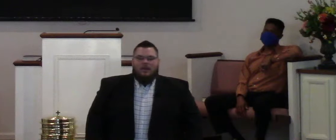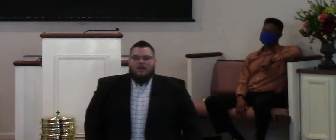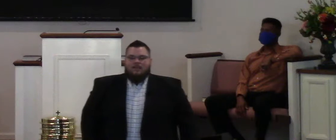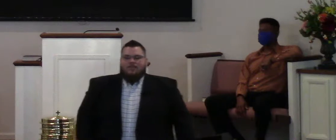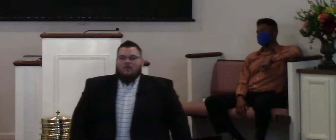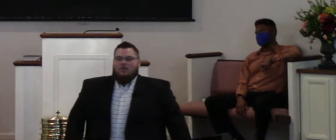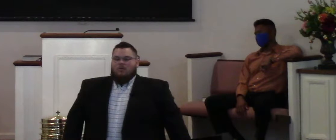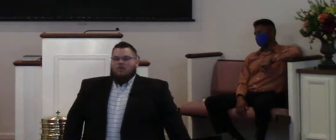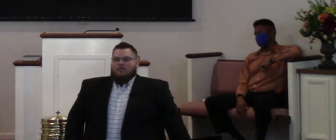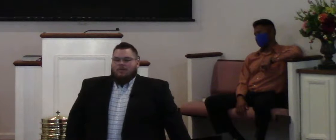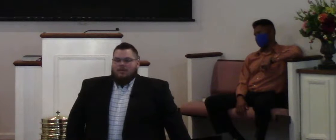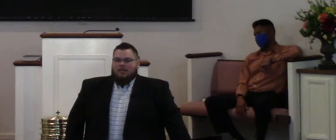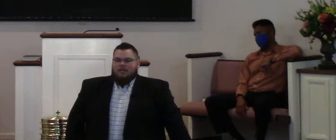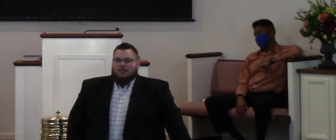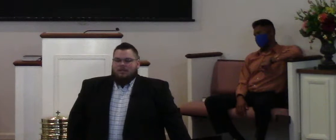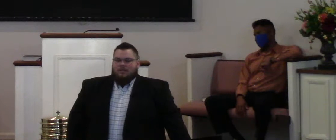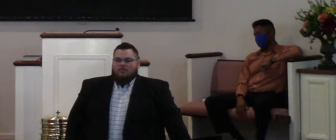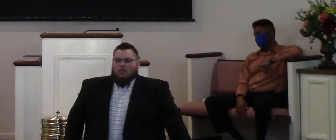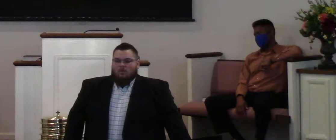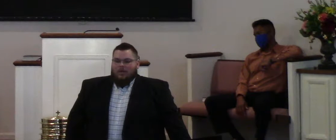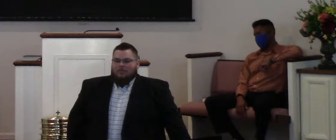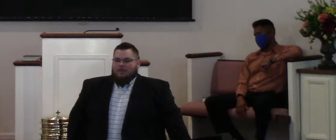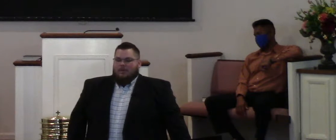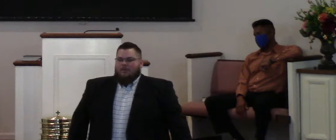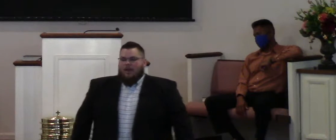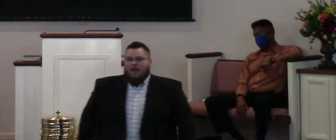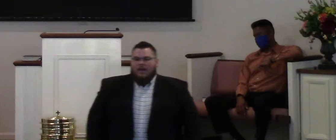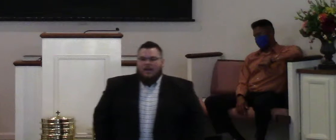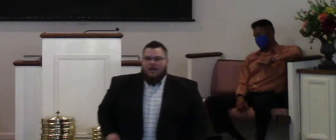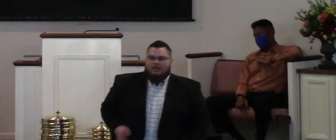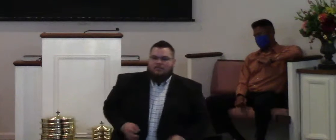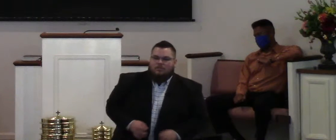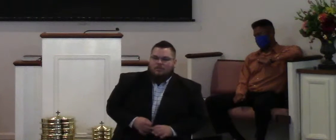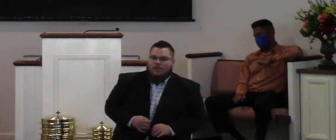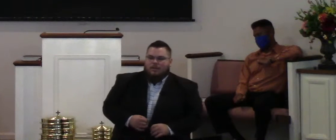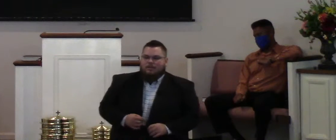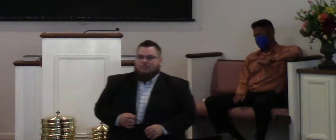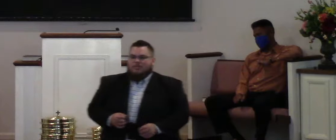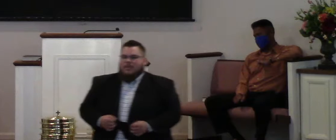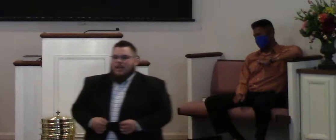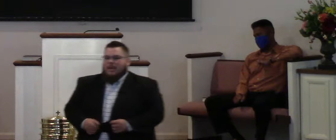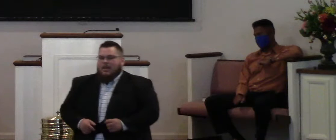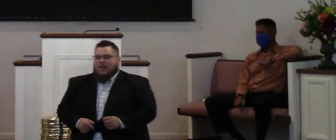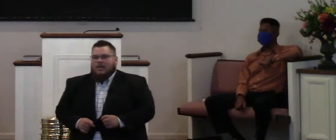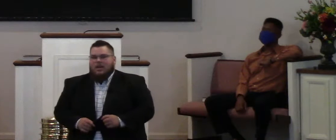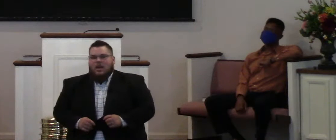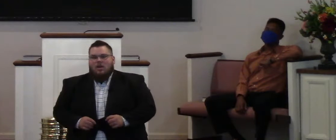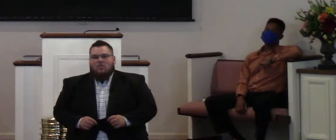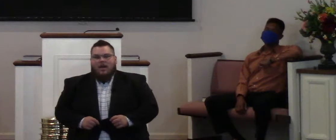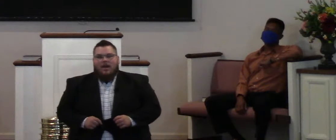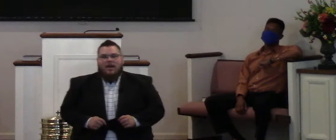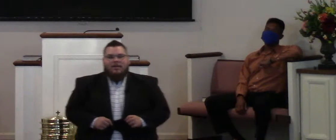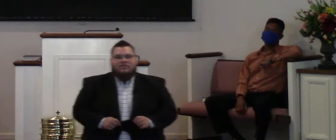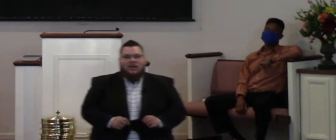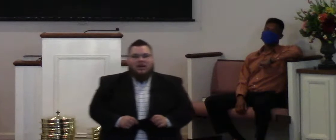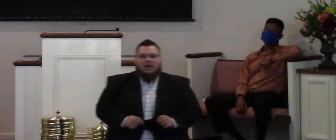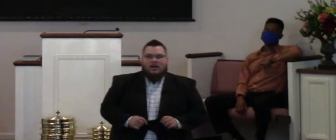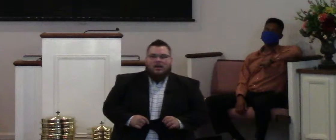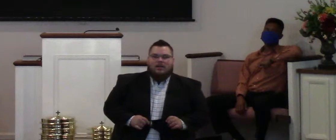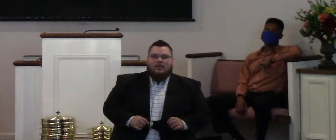way for me. Won't it be grand to hear him say,